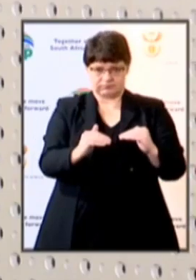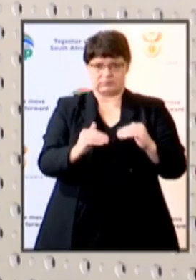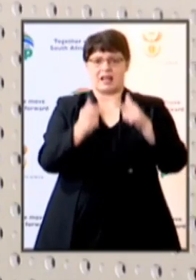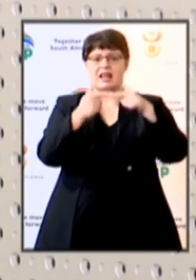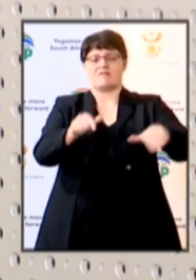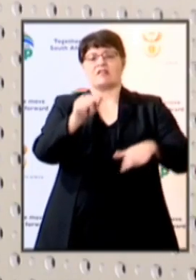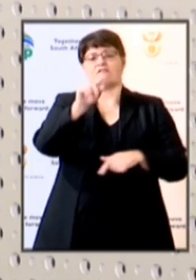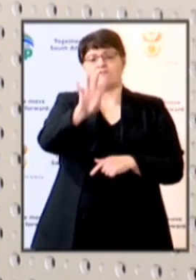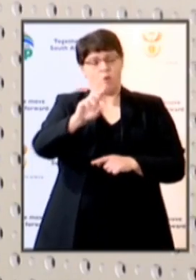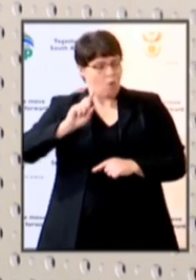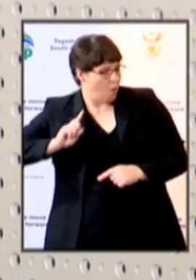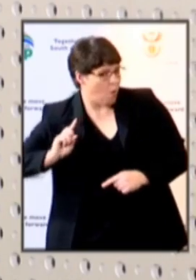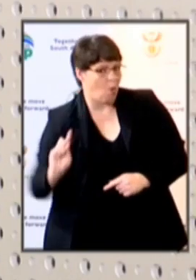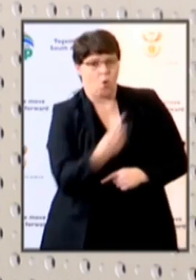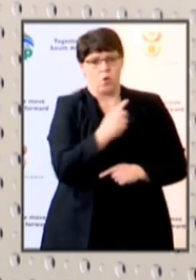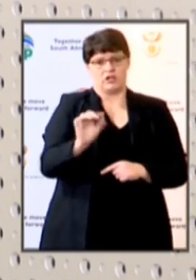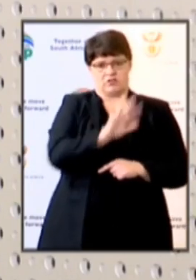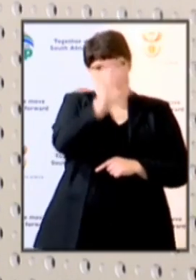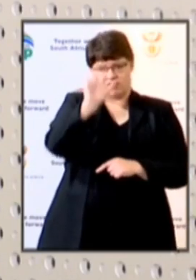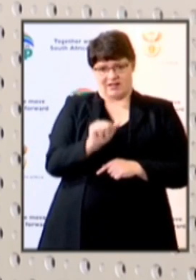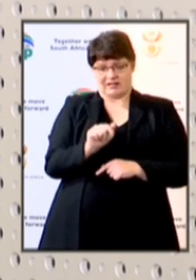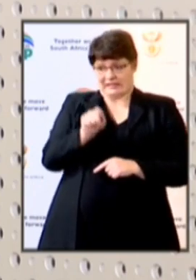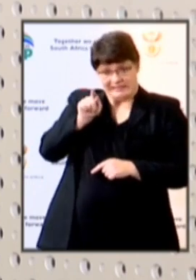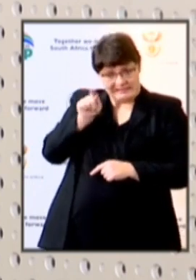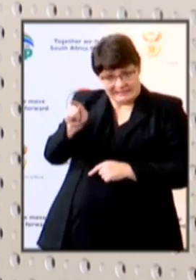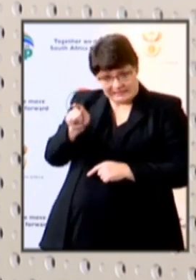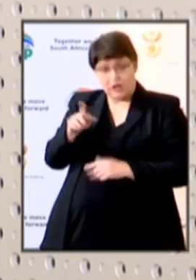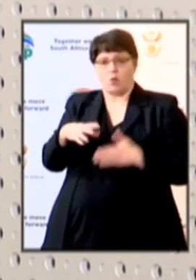So that must guide us.